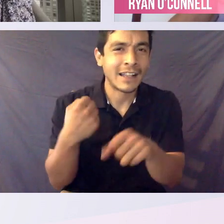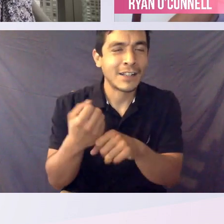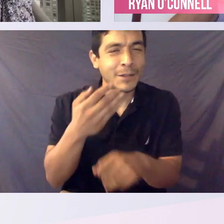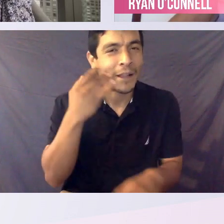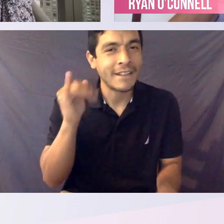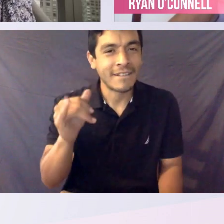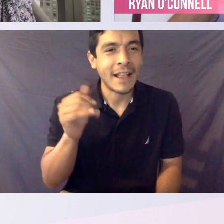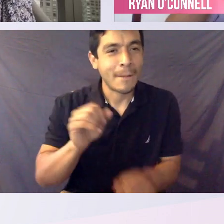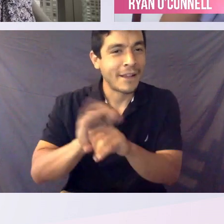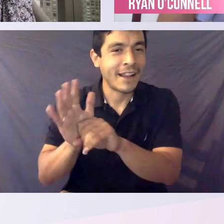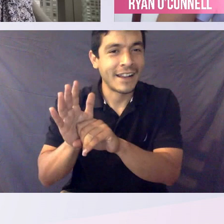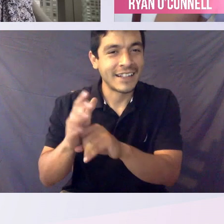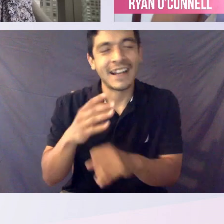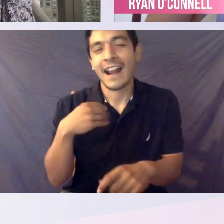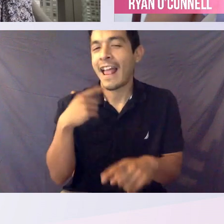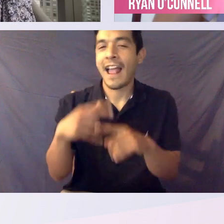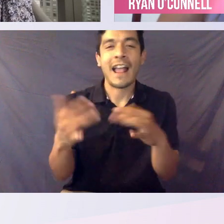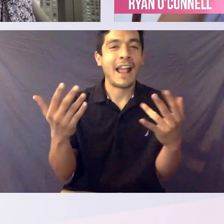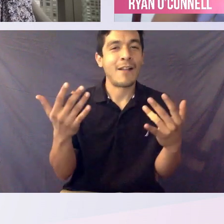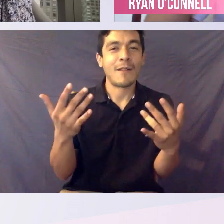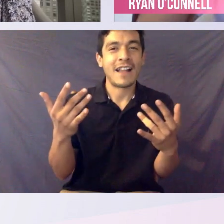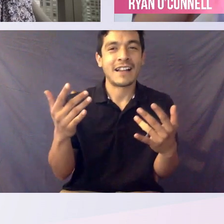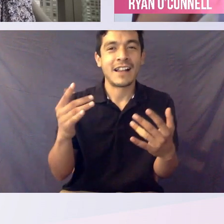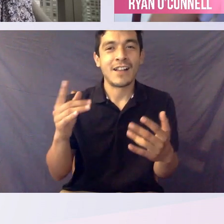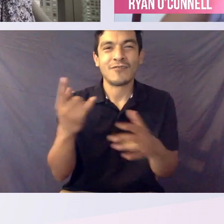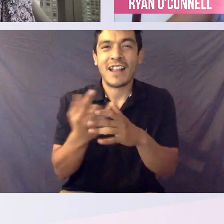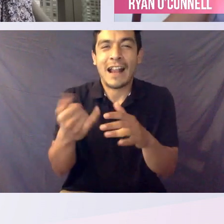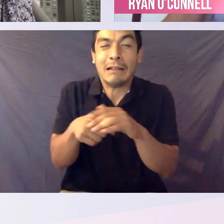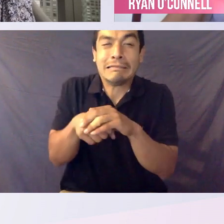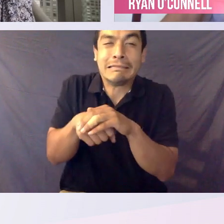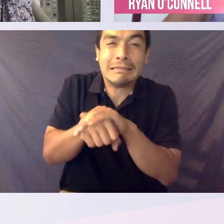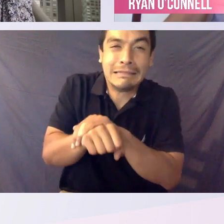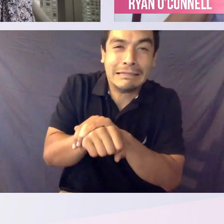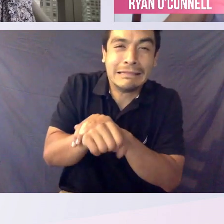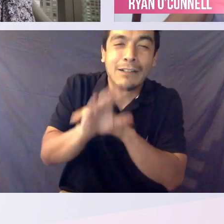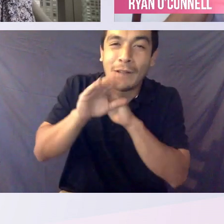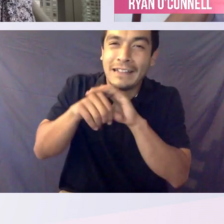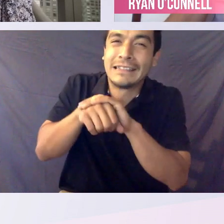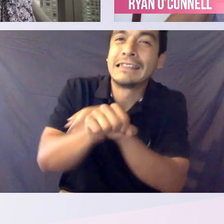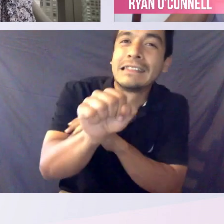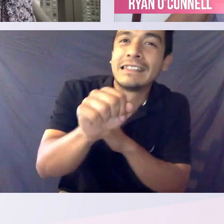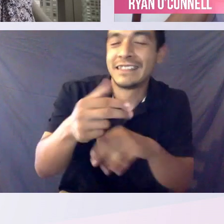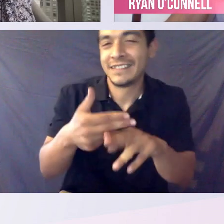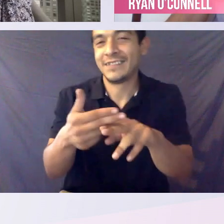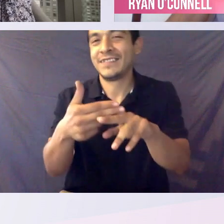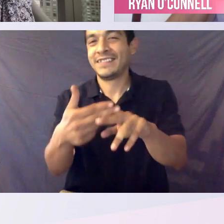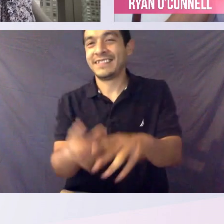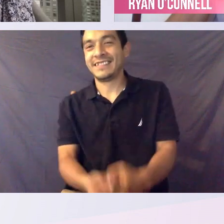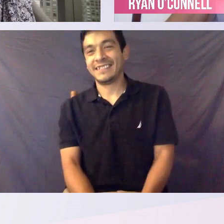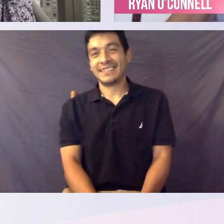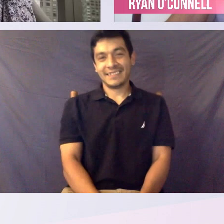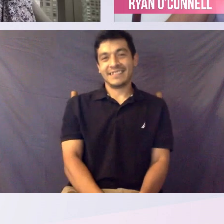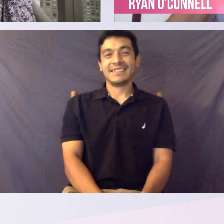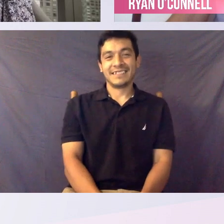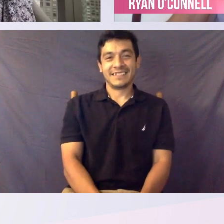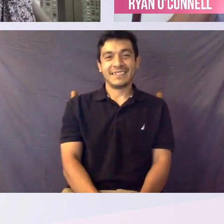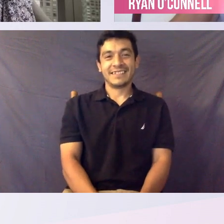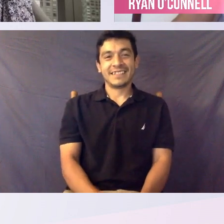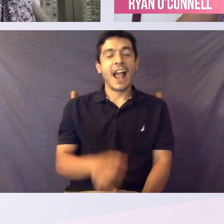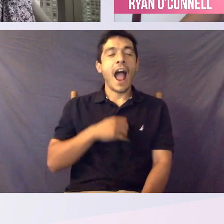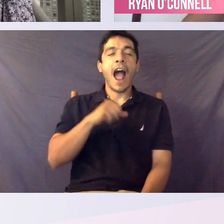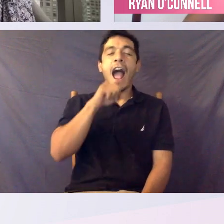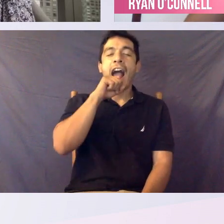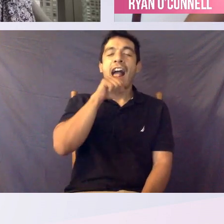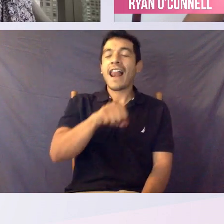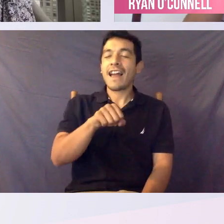I can't wait to just give birth. She's crowning right now. I love it. I love it. I love that you're living in the intersectionality of it